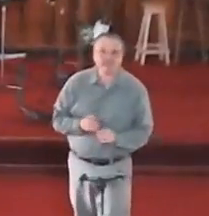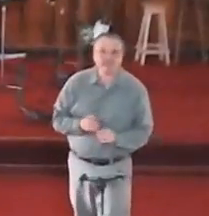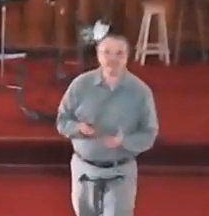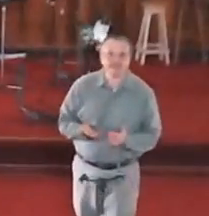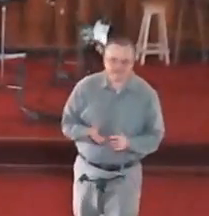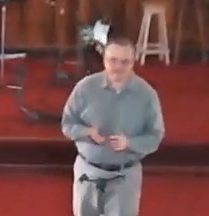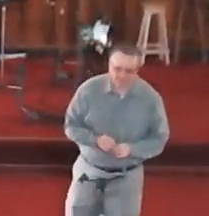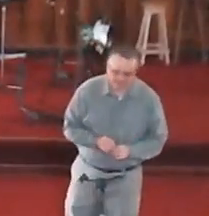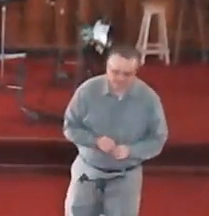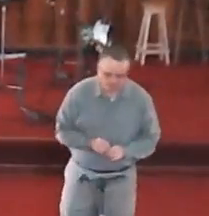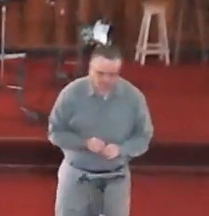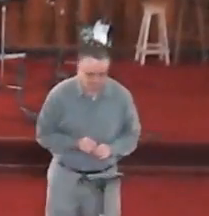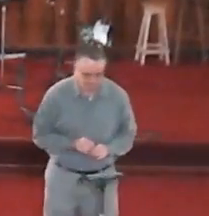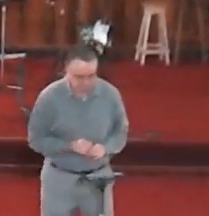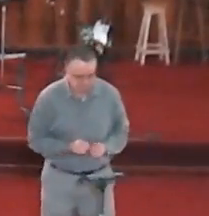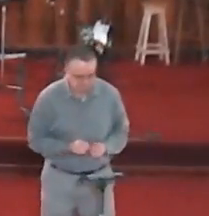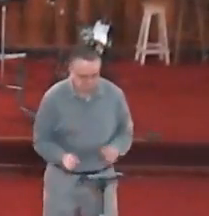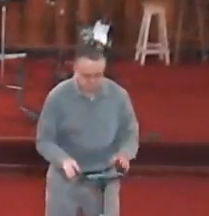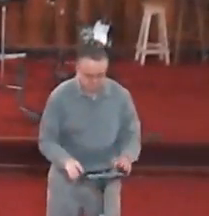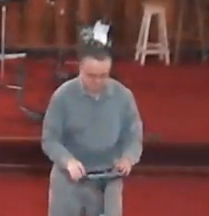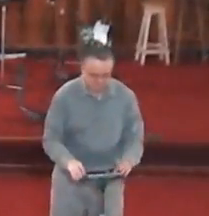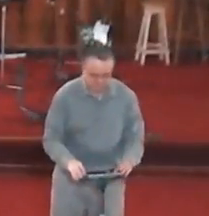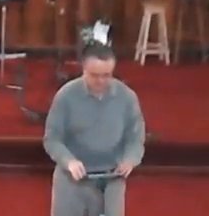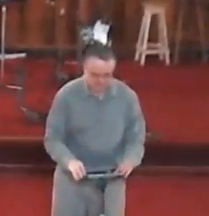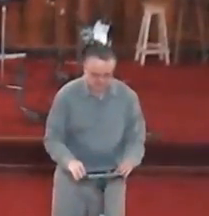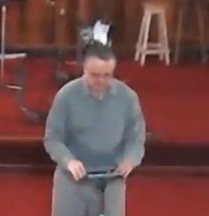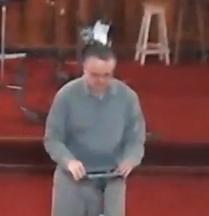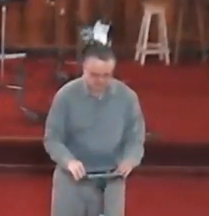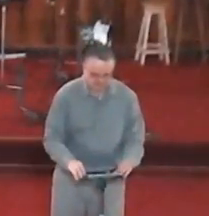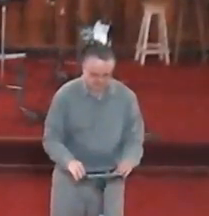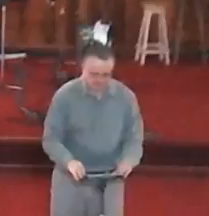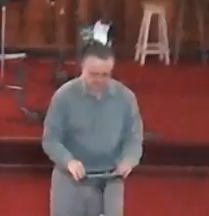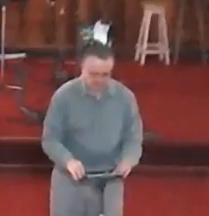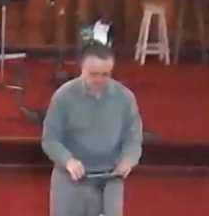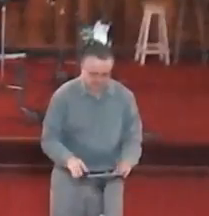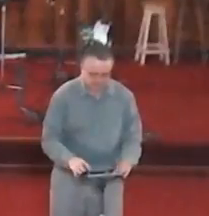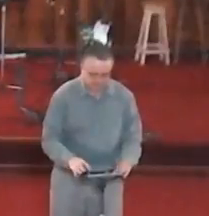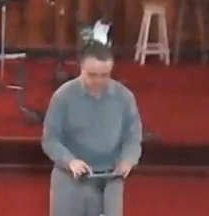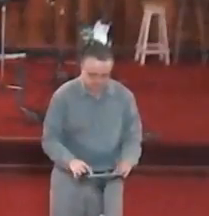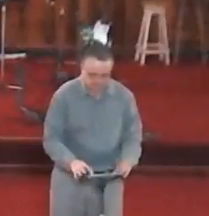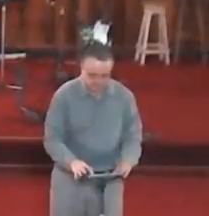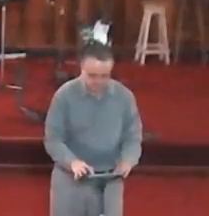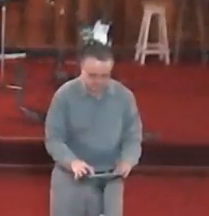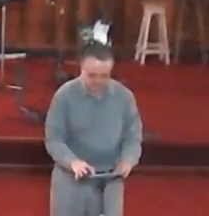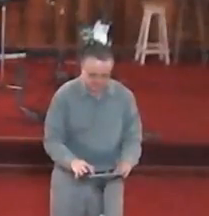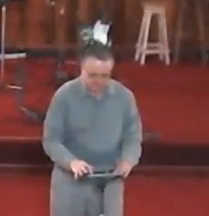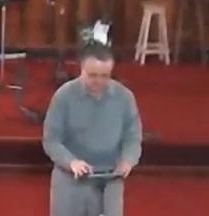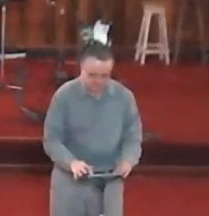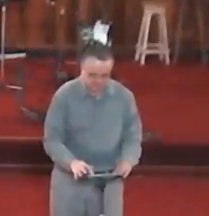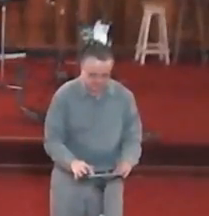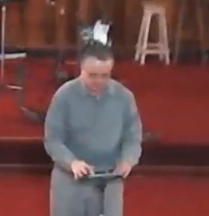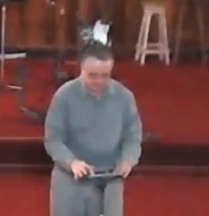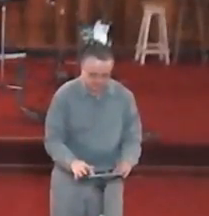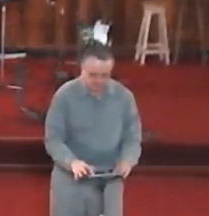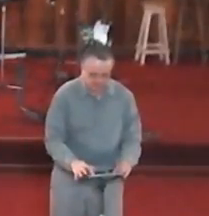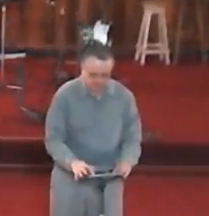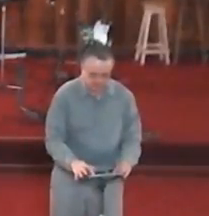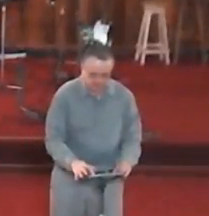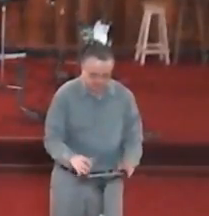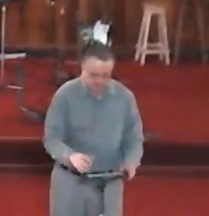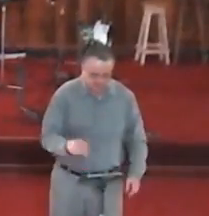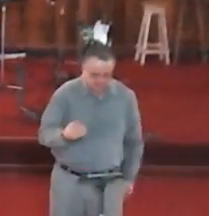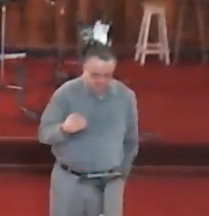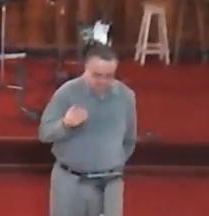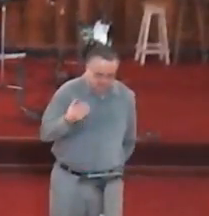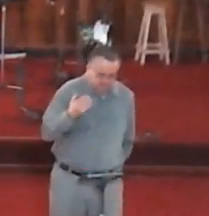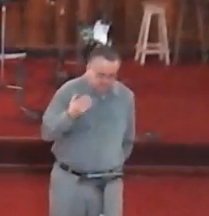Bernabé aparece en la Escritura. Go down to chapter 9 in Acts and we're going to talk about the next mention that we find